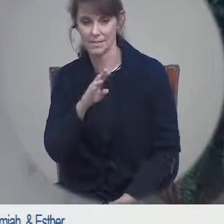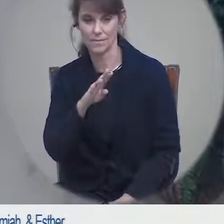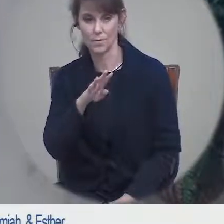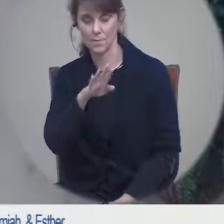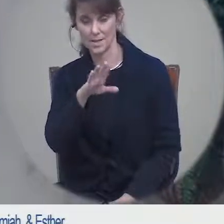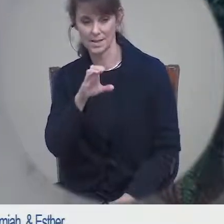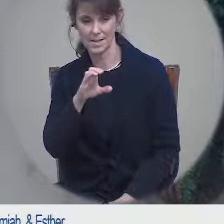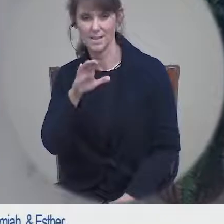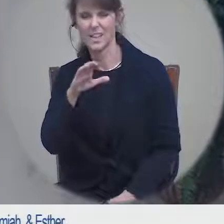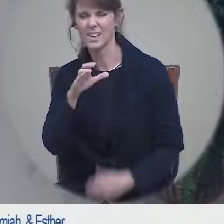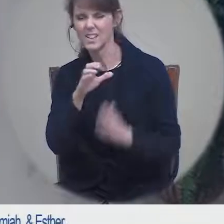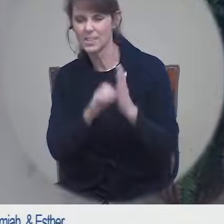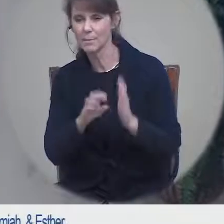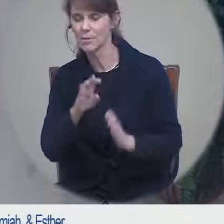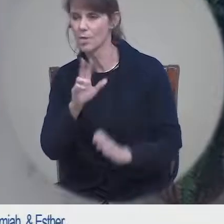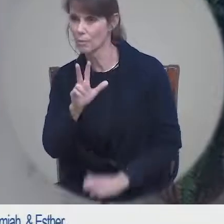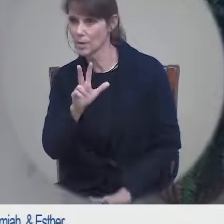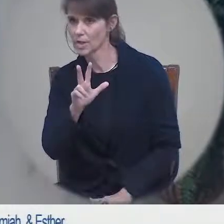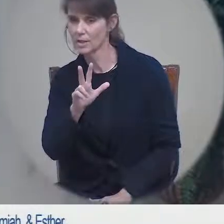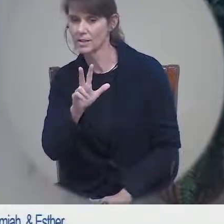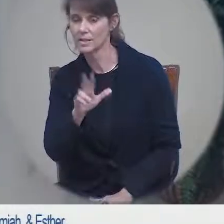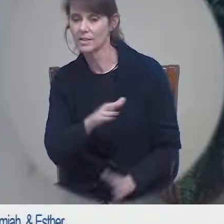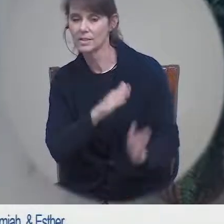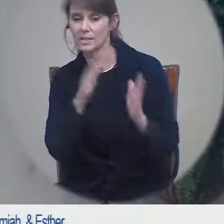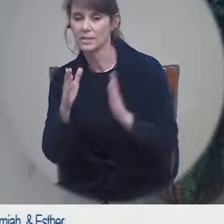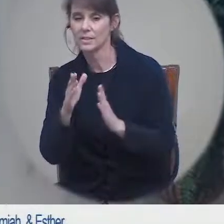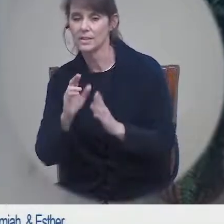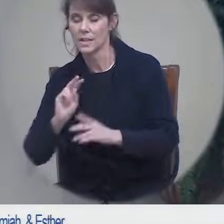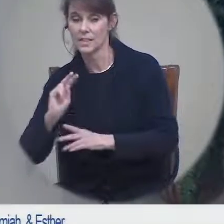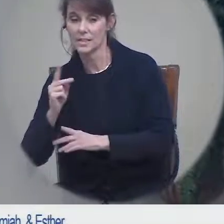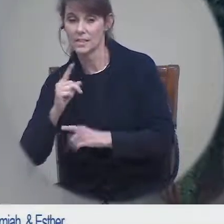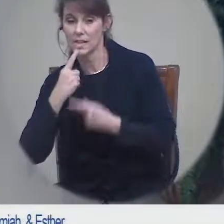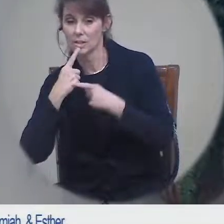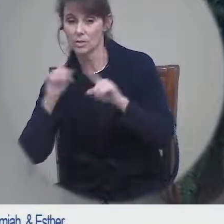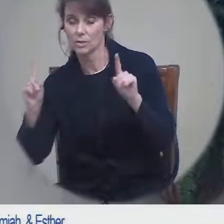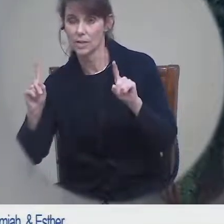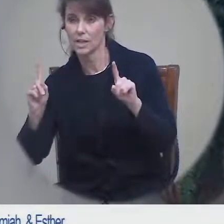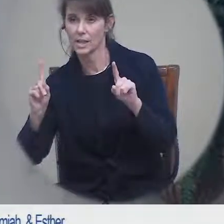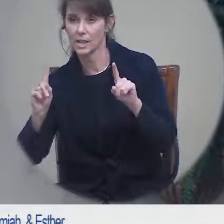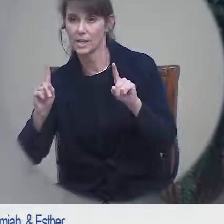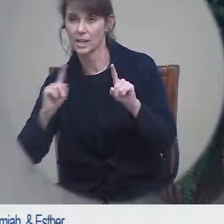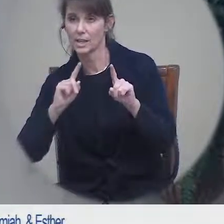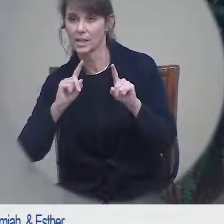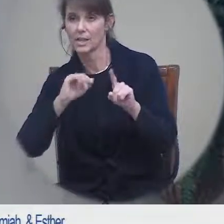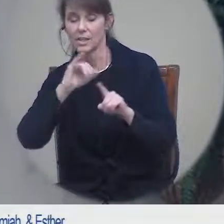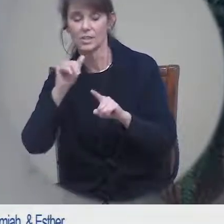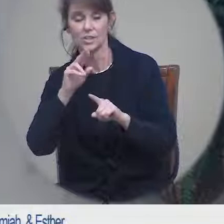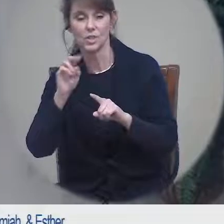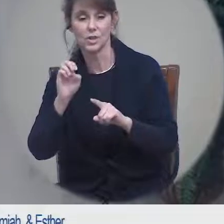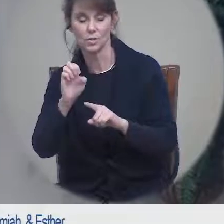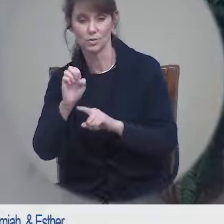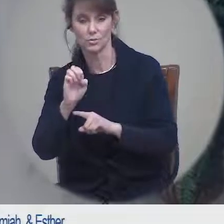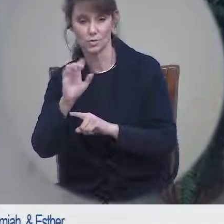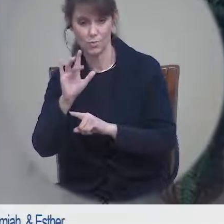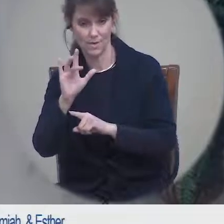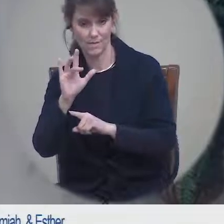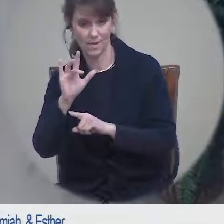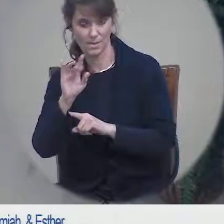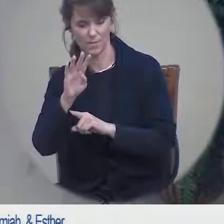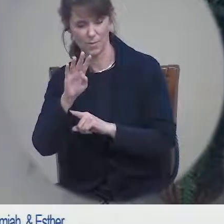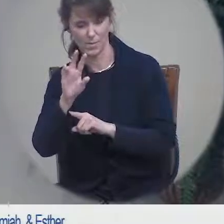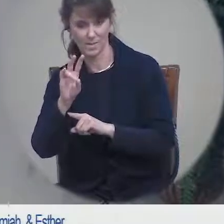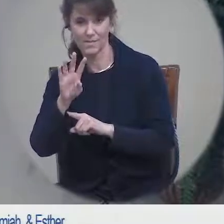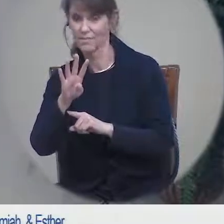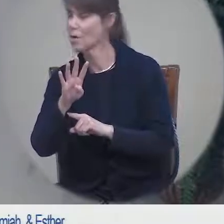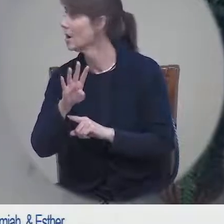Esther 3. The second decree, which we have here, was on June the 25th, 474. And